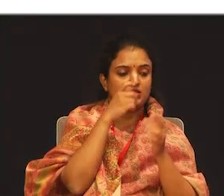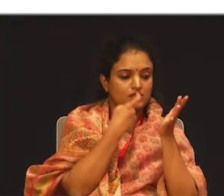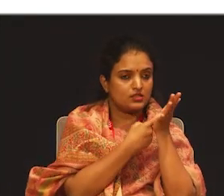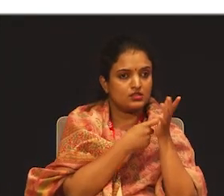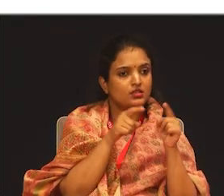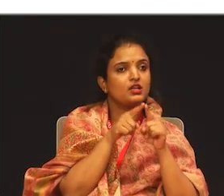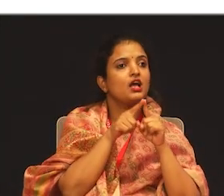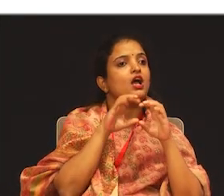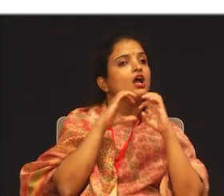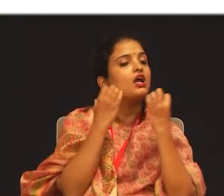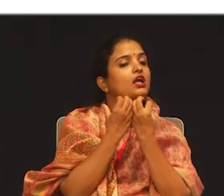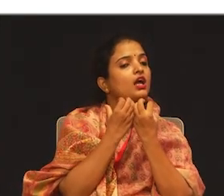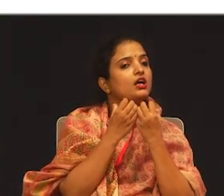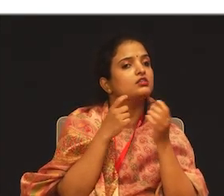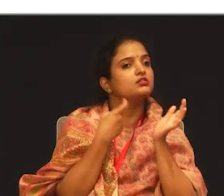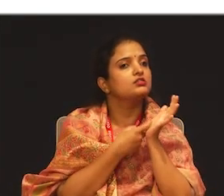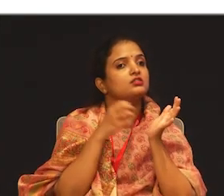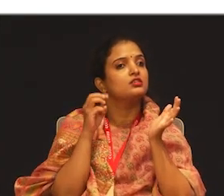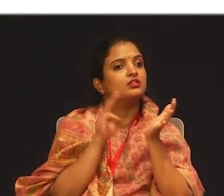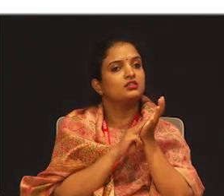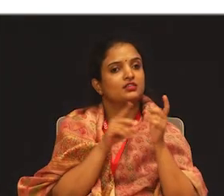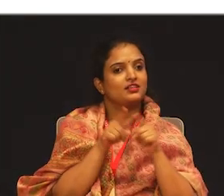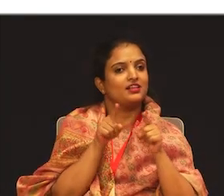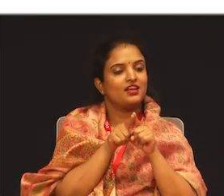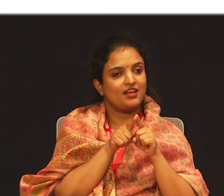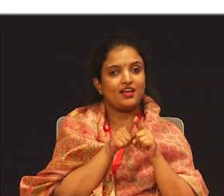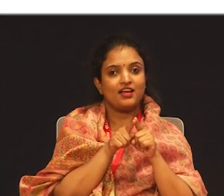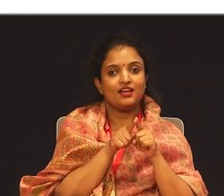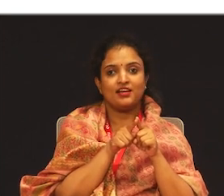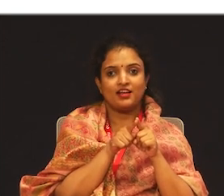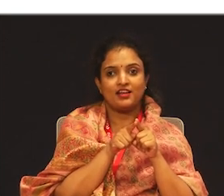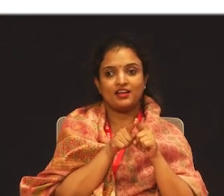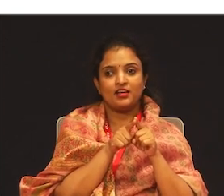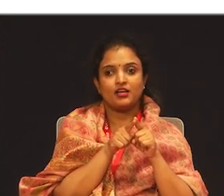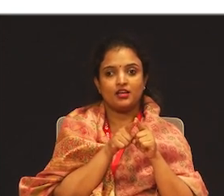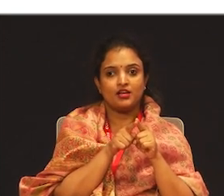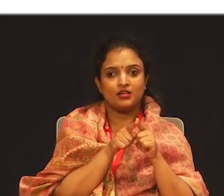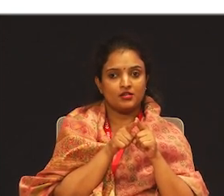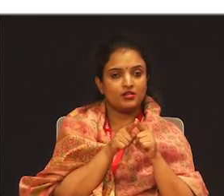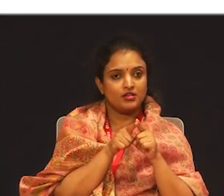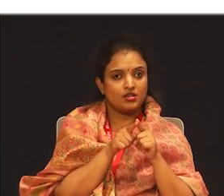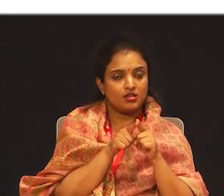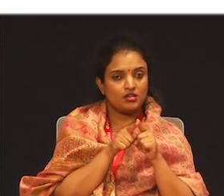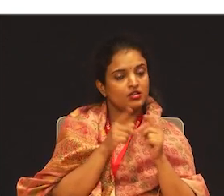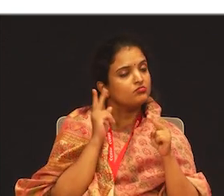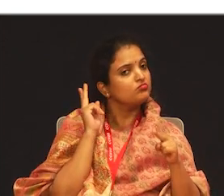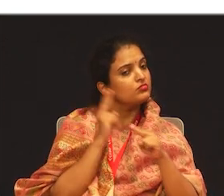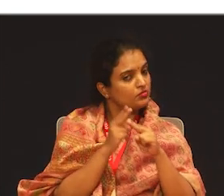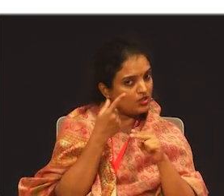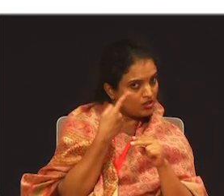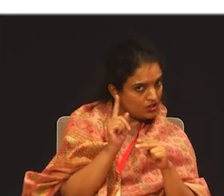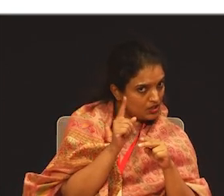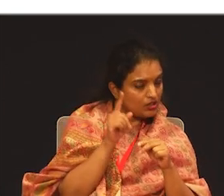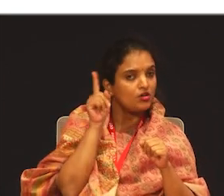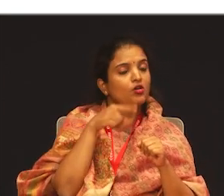CR? Thank God it's not CSR. In the classroom. So now, is it